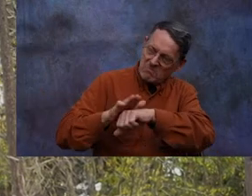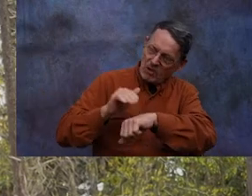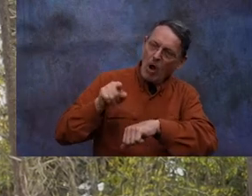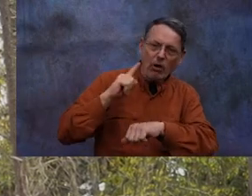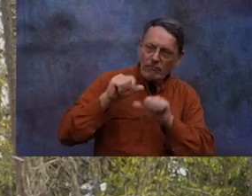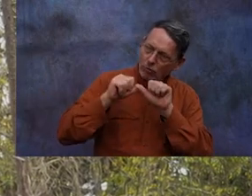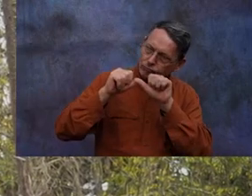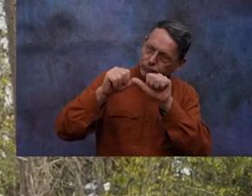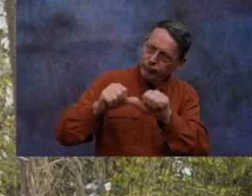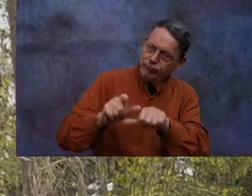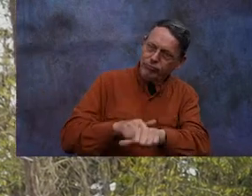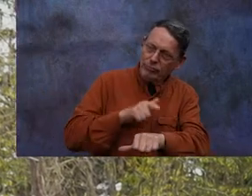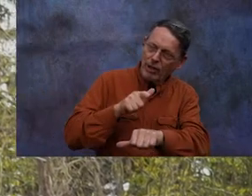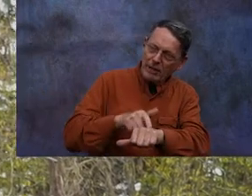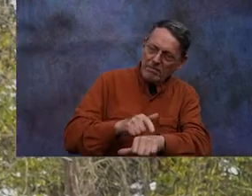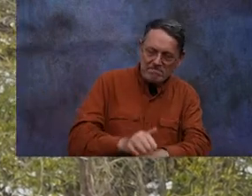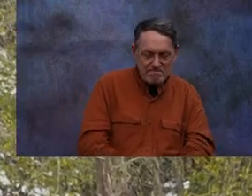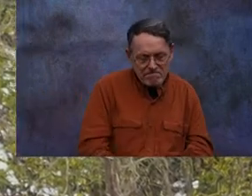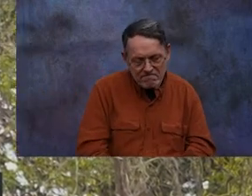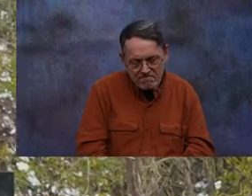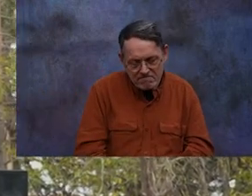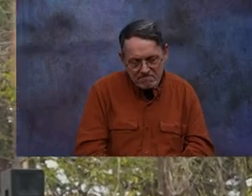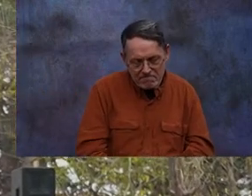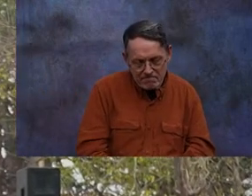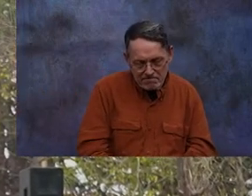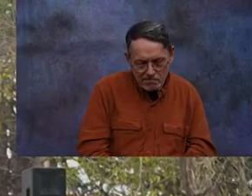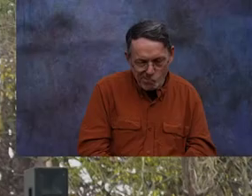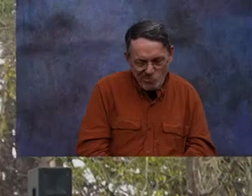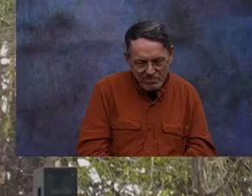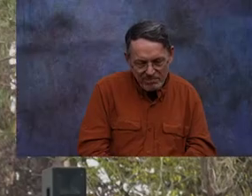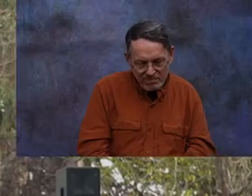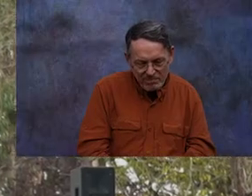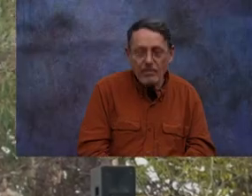of times for a long while.